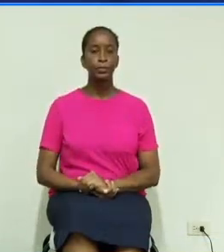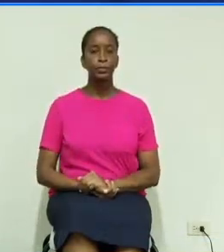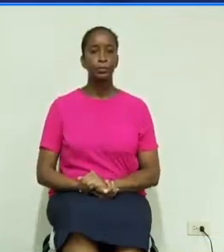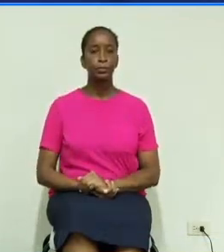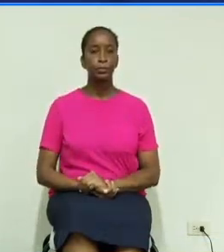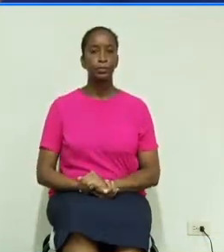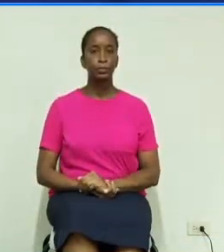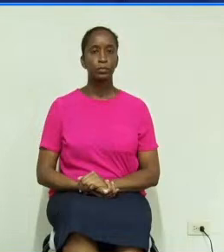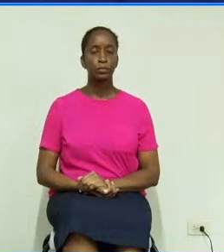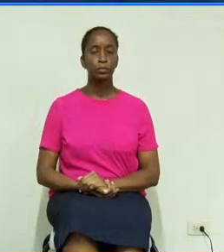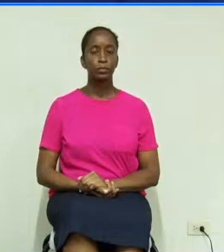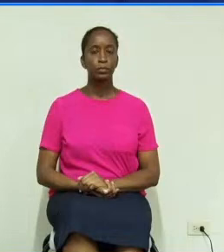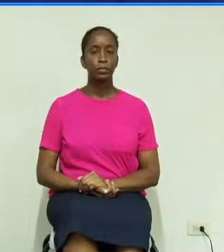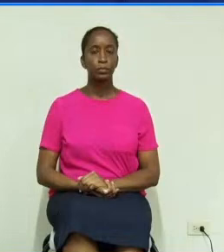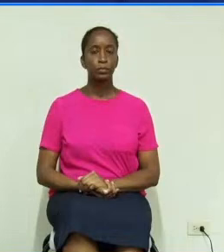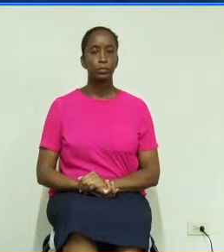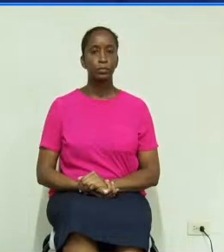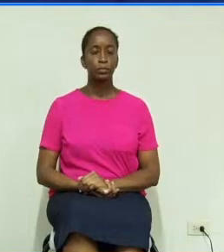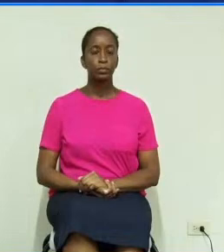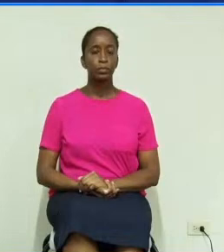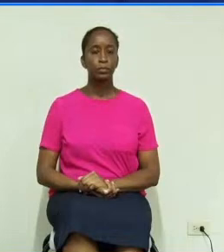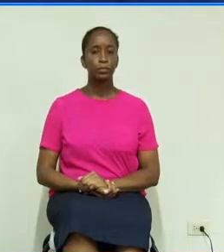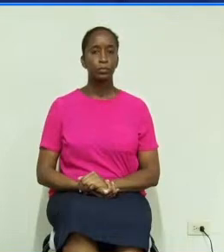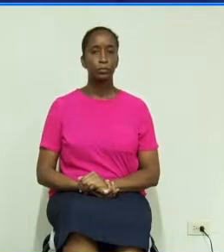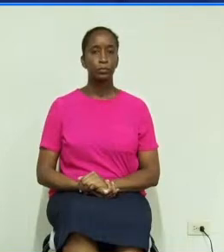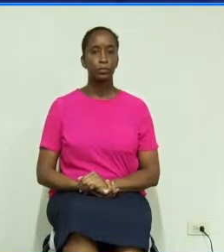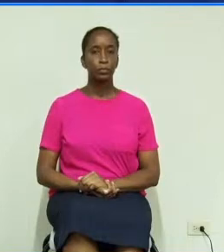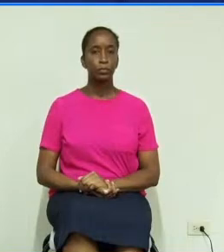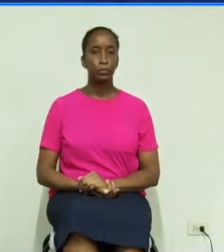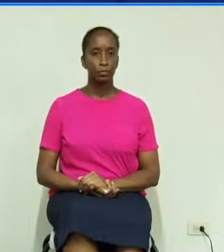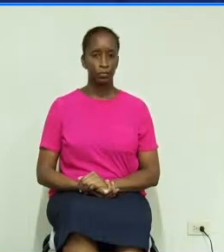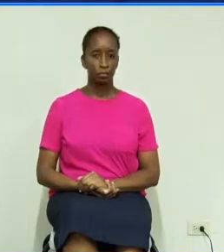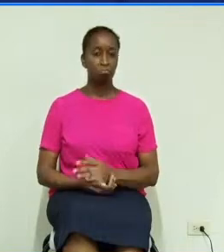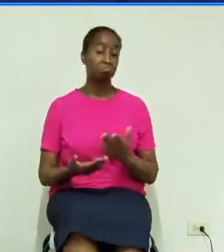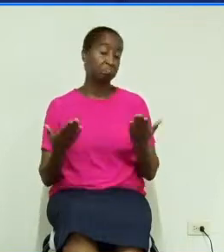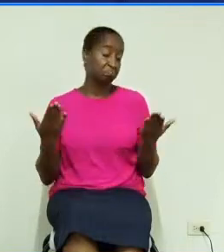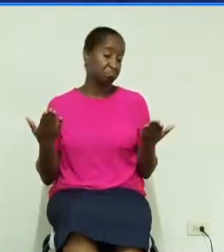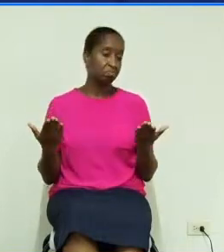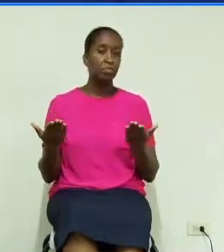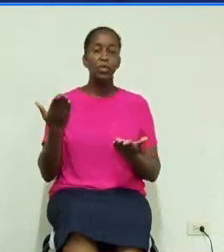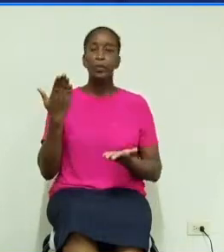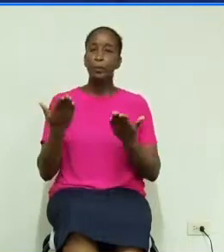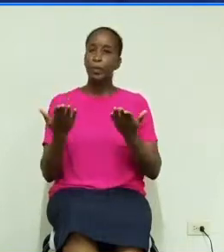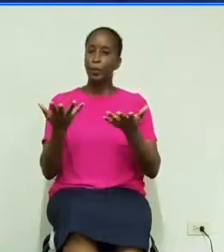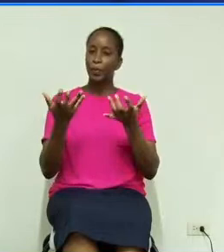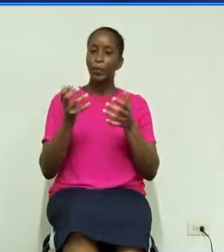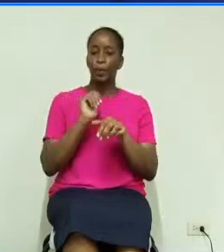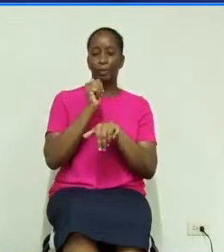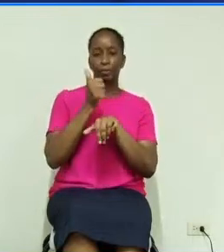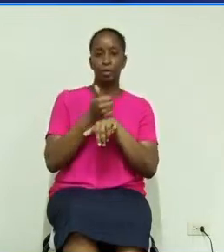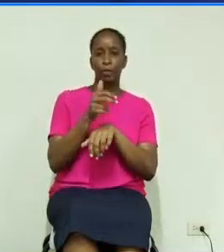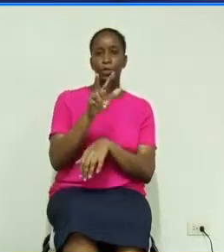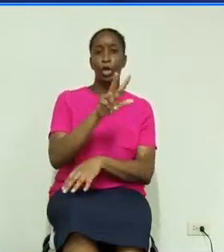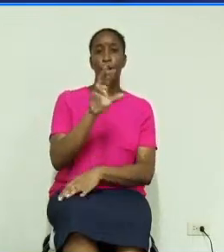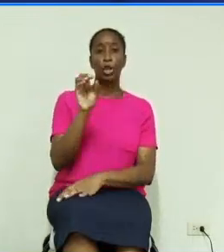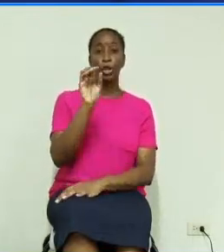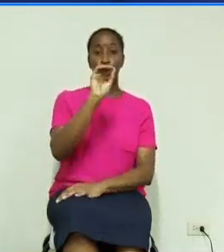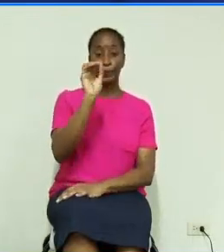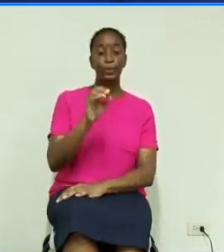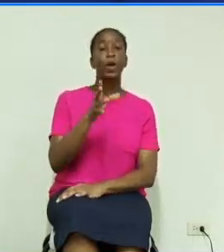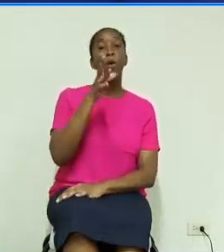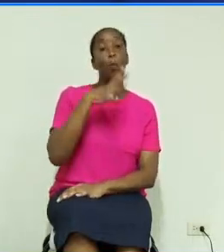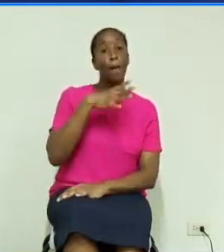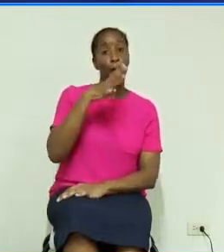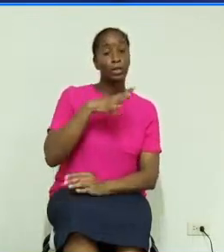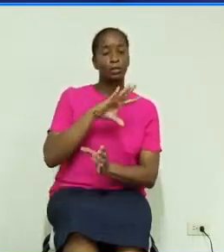traditionally, based on the IPU, it has been maintained at 30, but some other countries have gone higher than that. So in this instance,